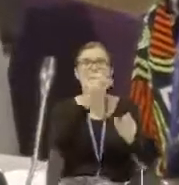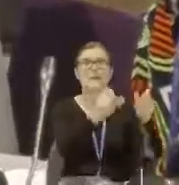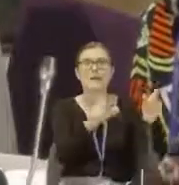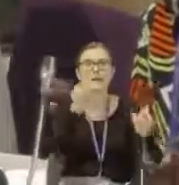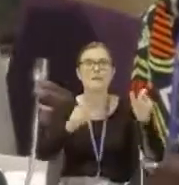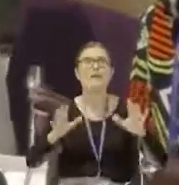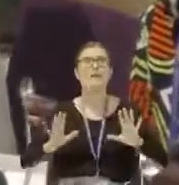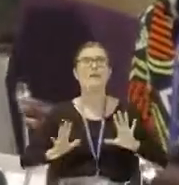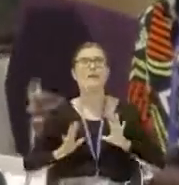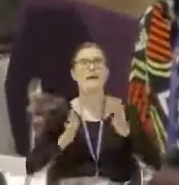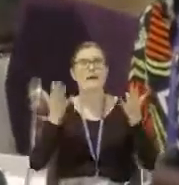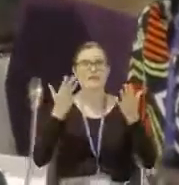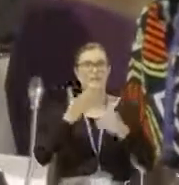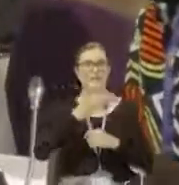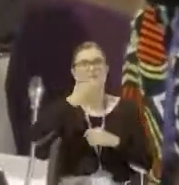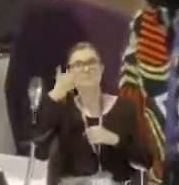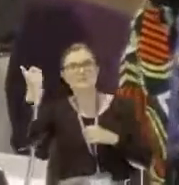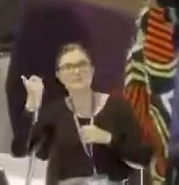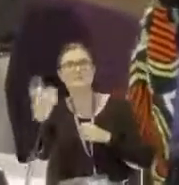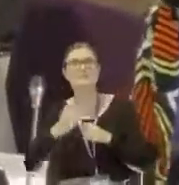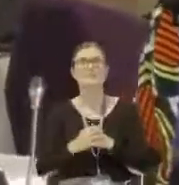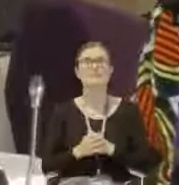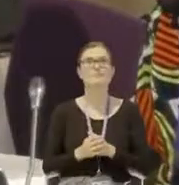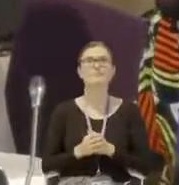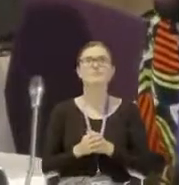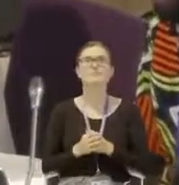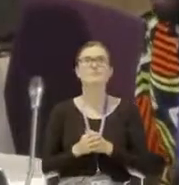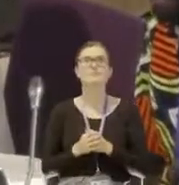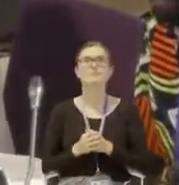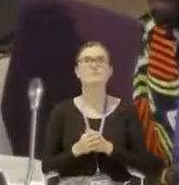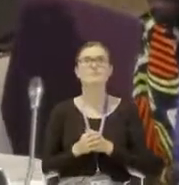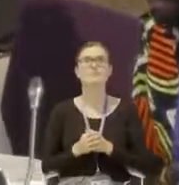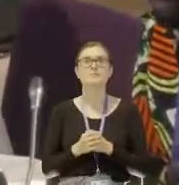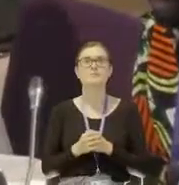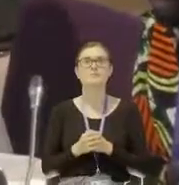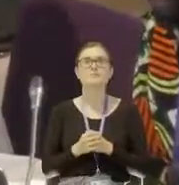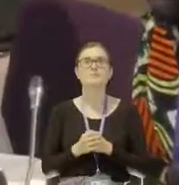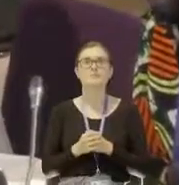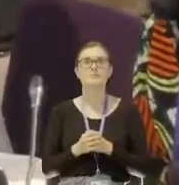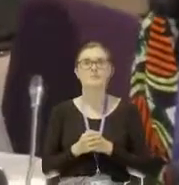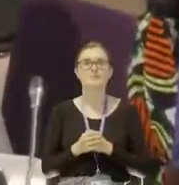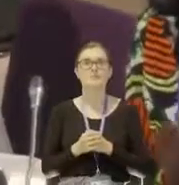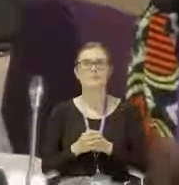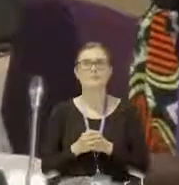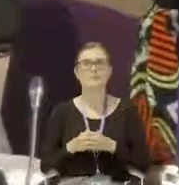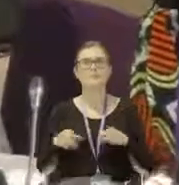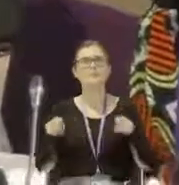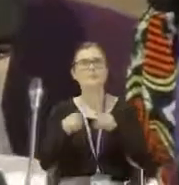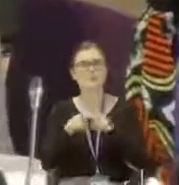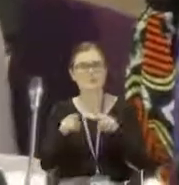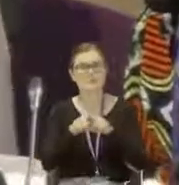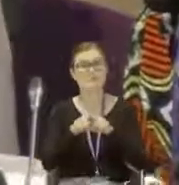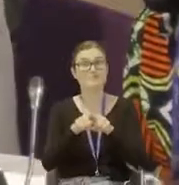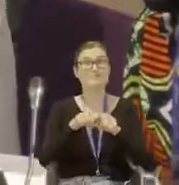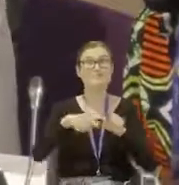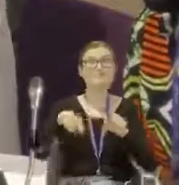conquering a space in a global agenda with new ideas. Governor, you are welcome. Thank you for being with